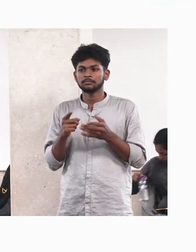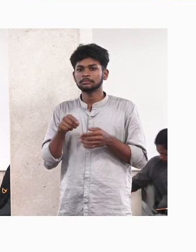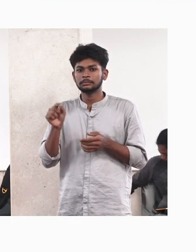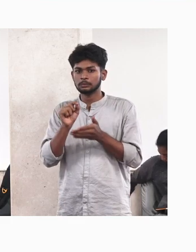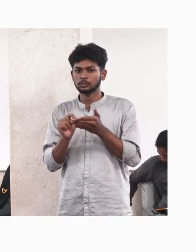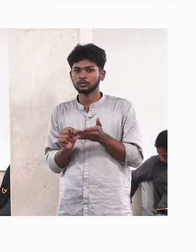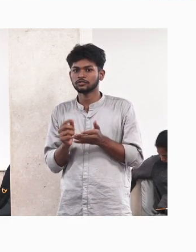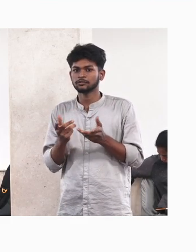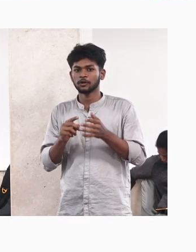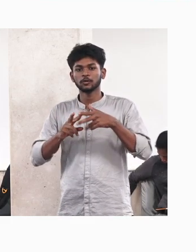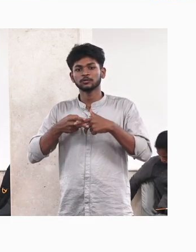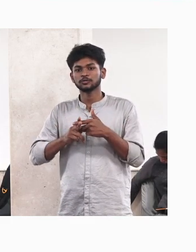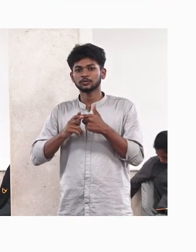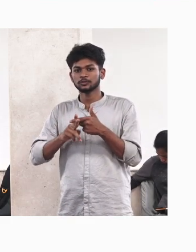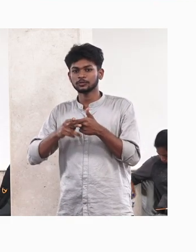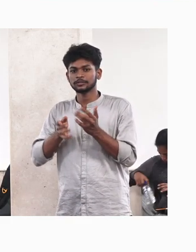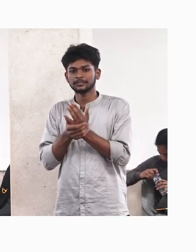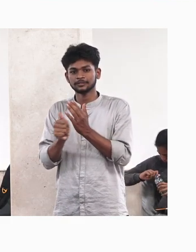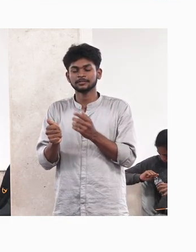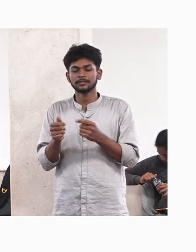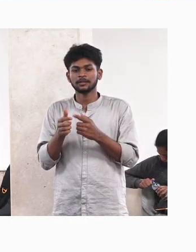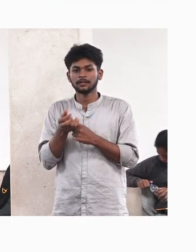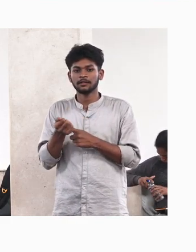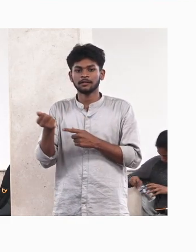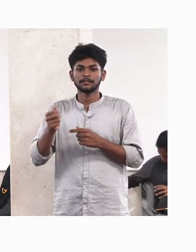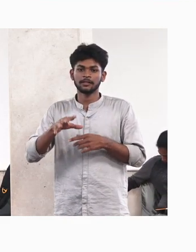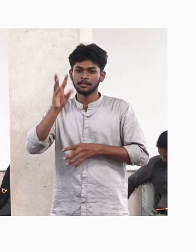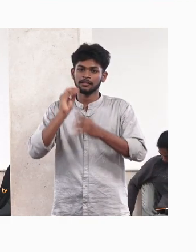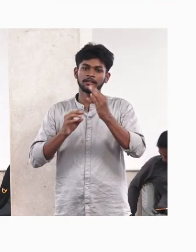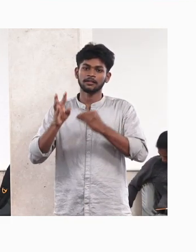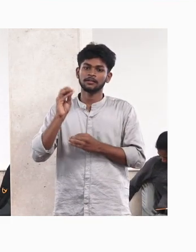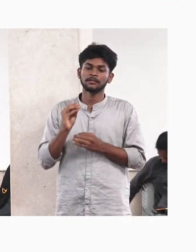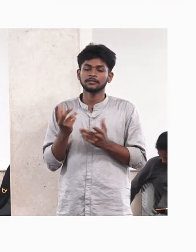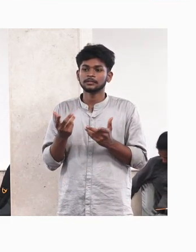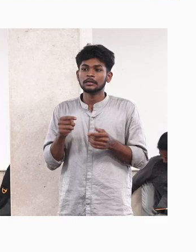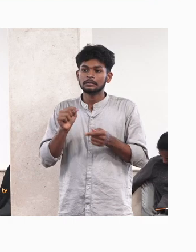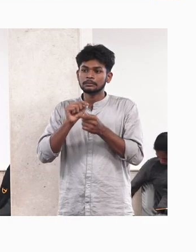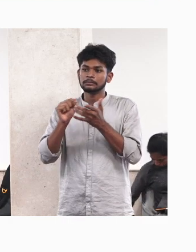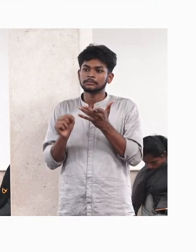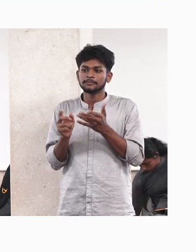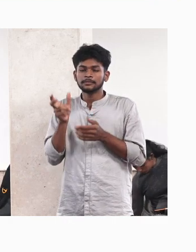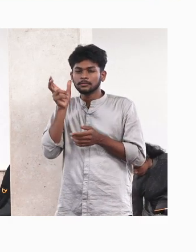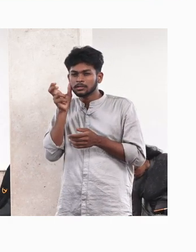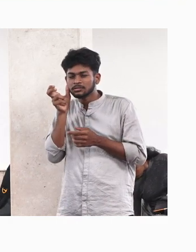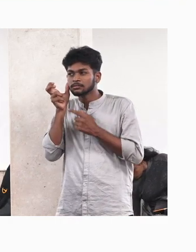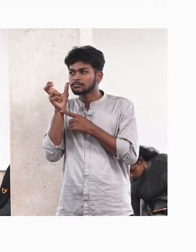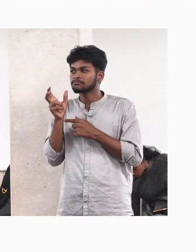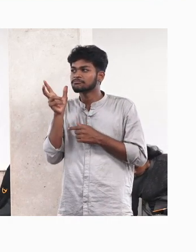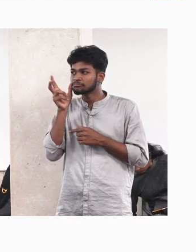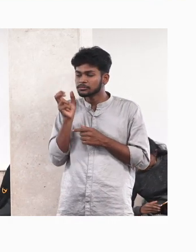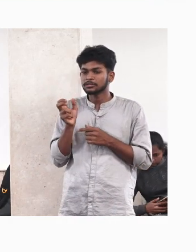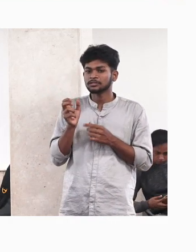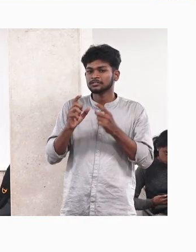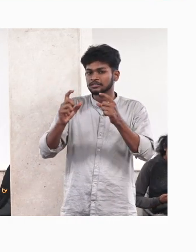the tools, the skills to learn, that when you listen really